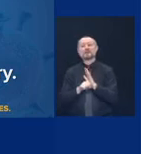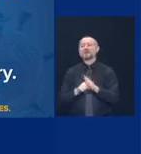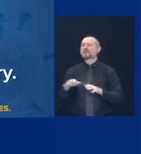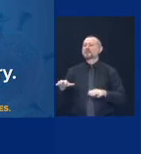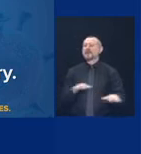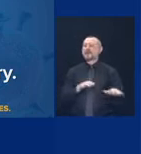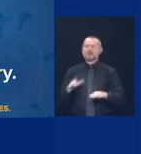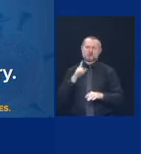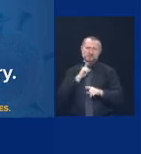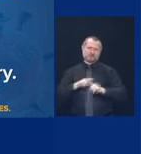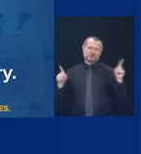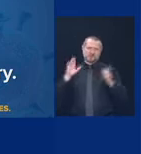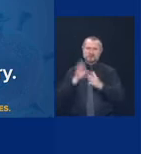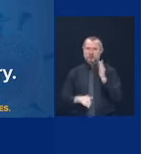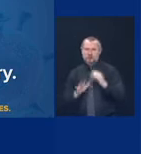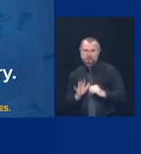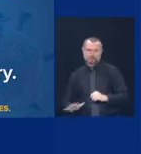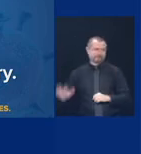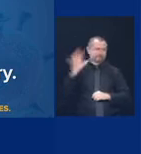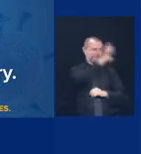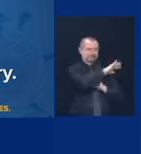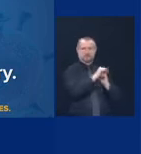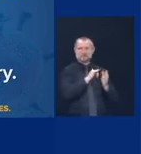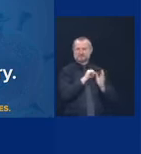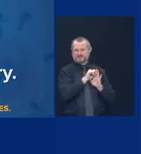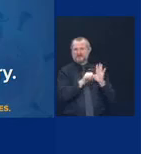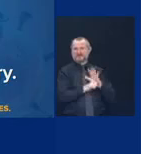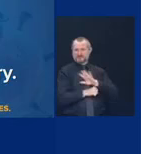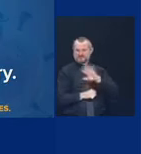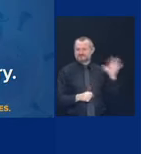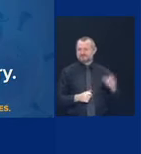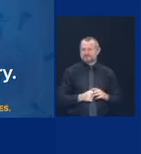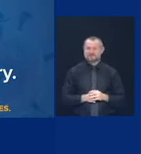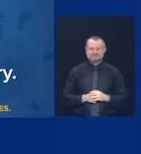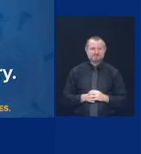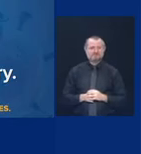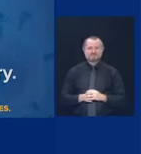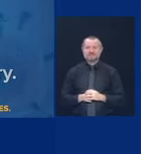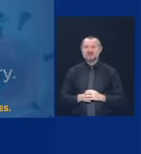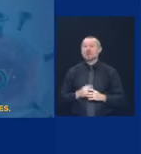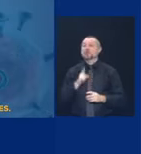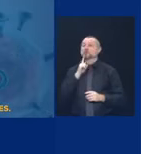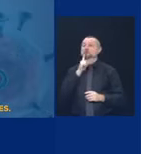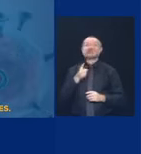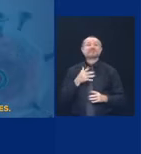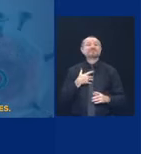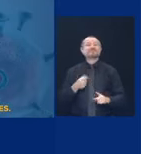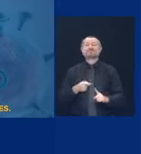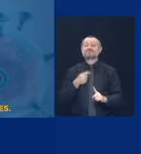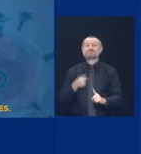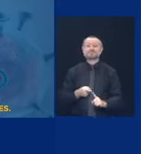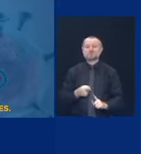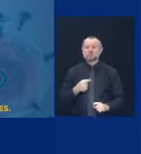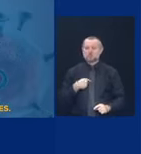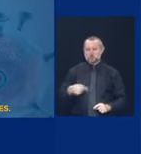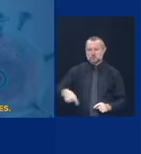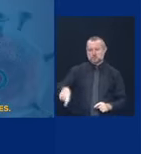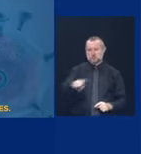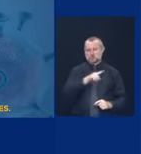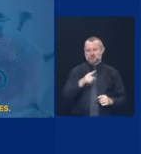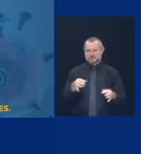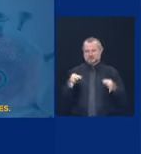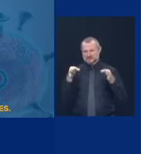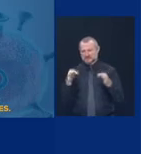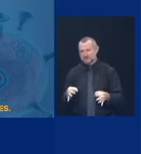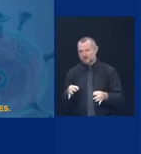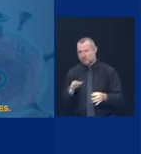states across the country. So it's literally up to you and it's up to your community. That's what